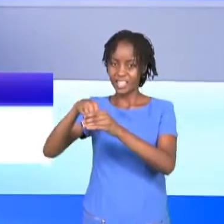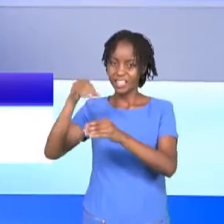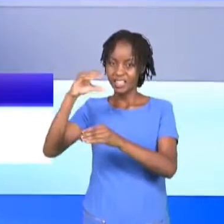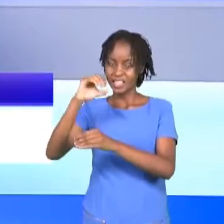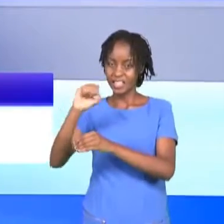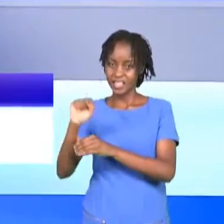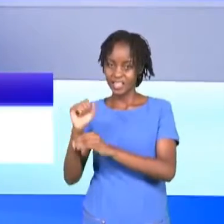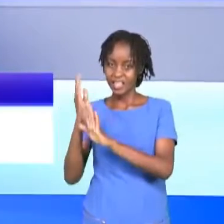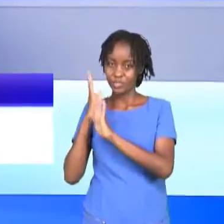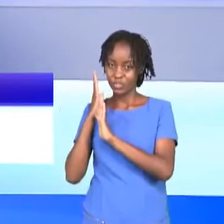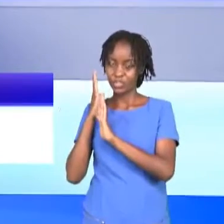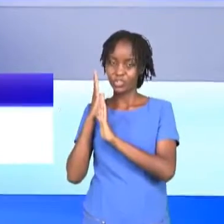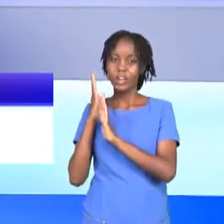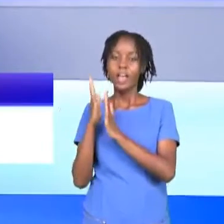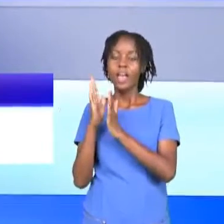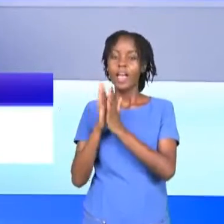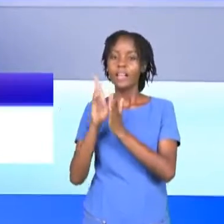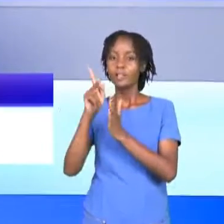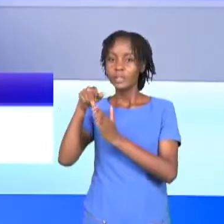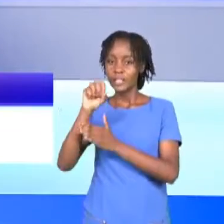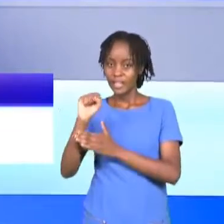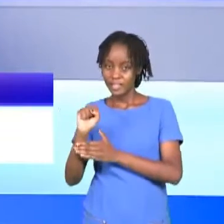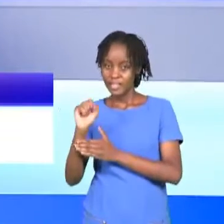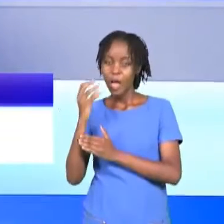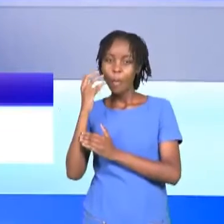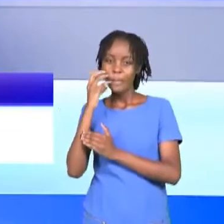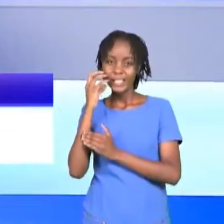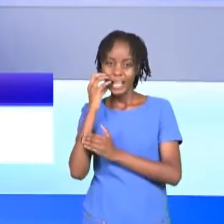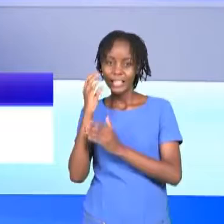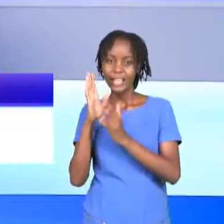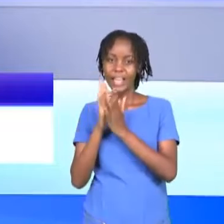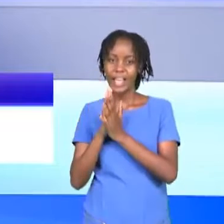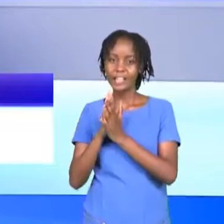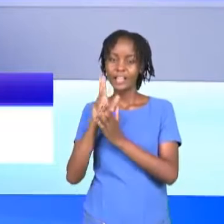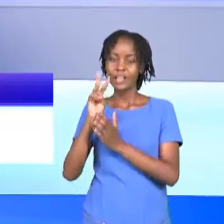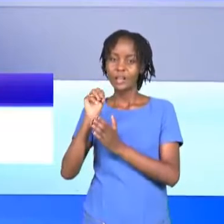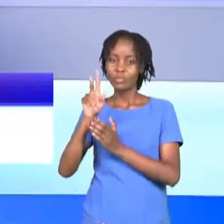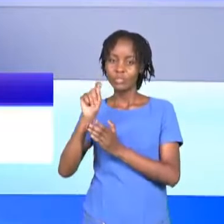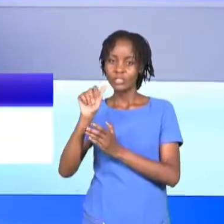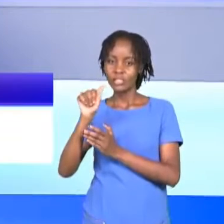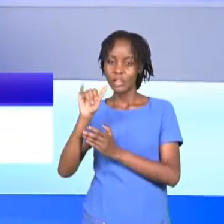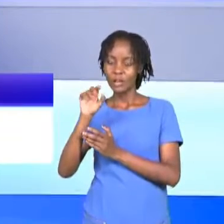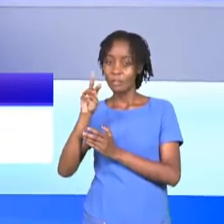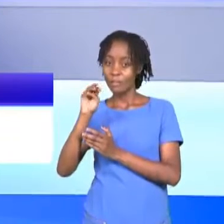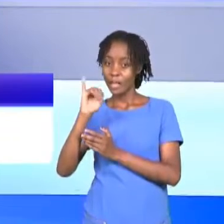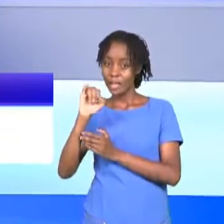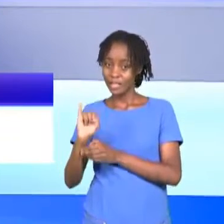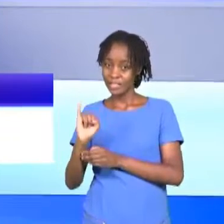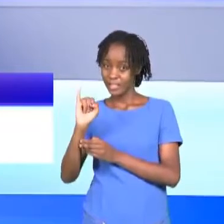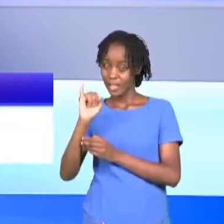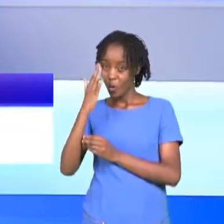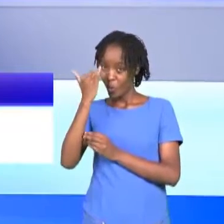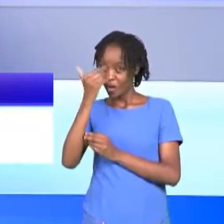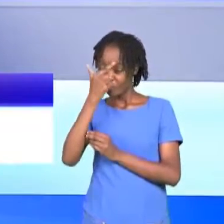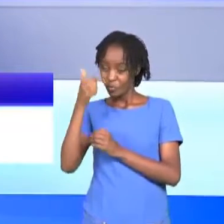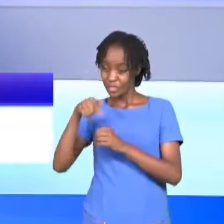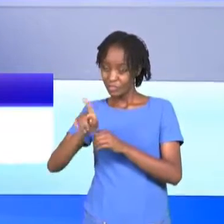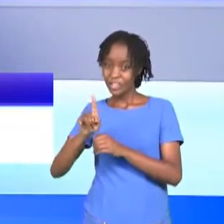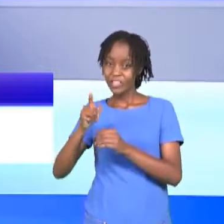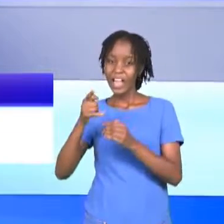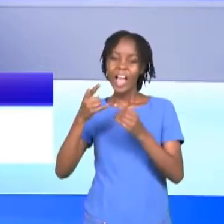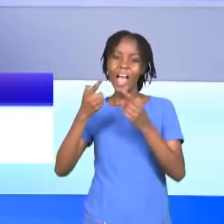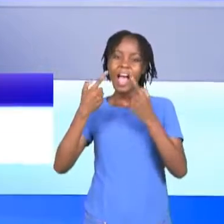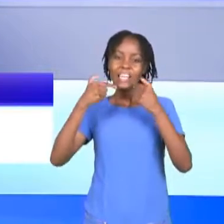and Inspector General of Police Hilary Mutyambai of reintroducing dictatorship in the country, saying MPs allied to the DP